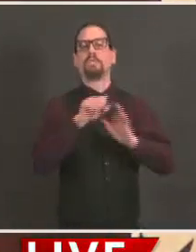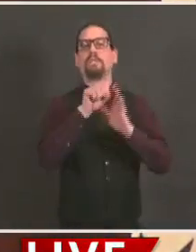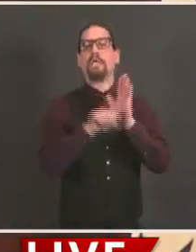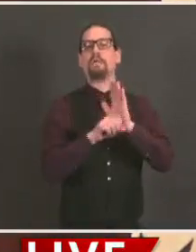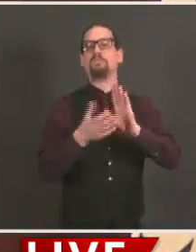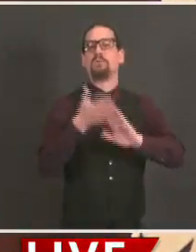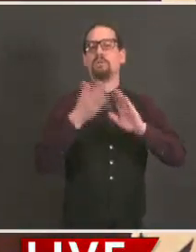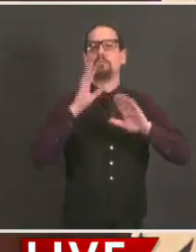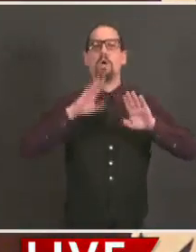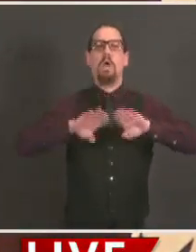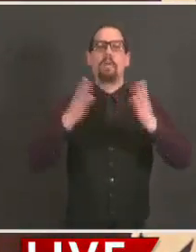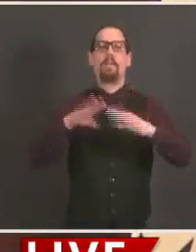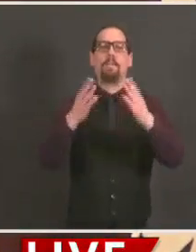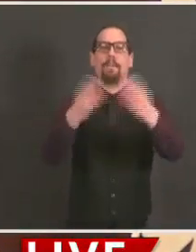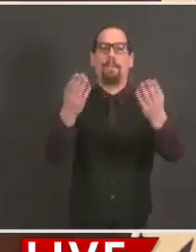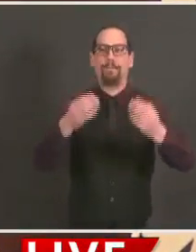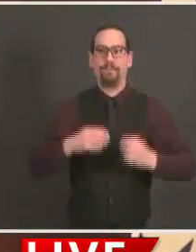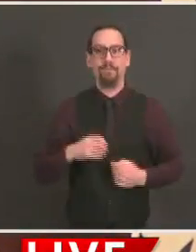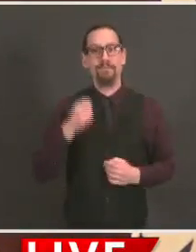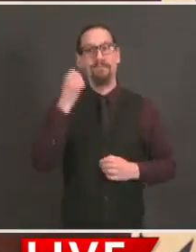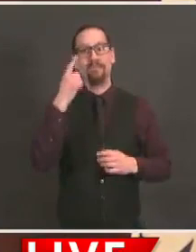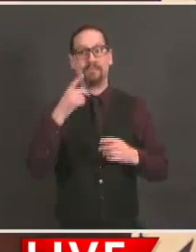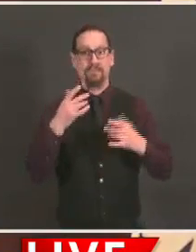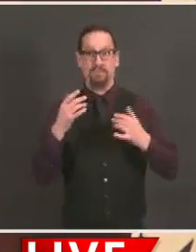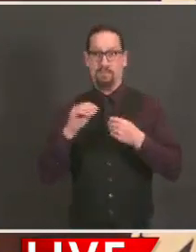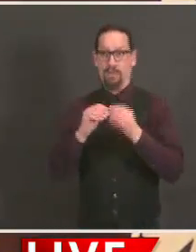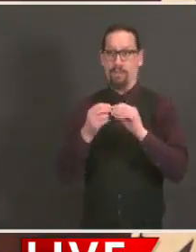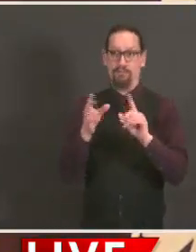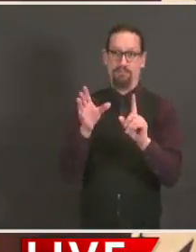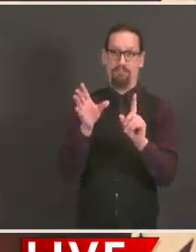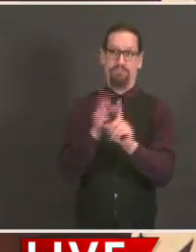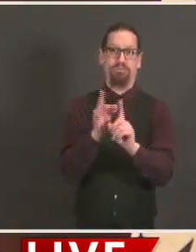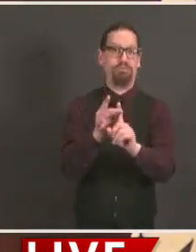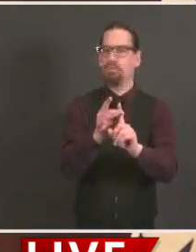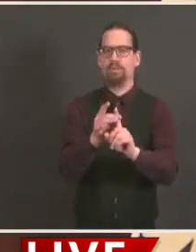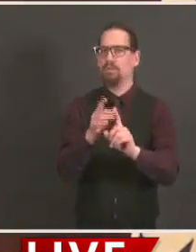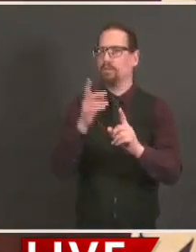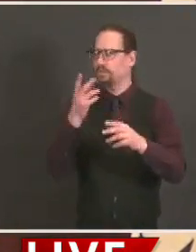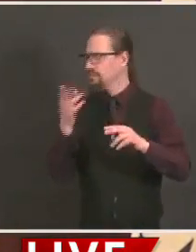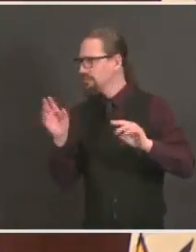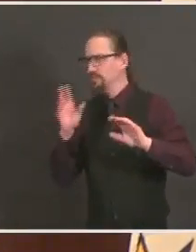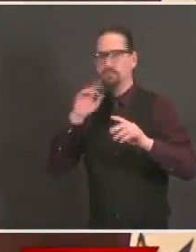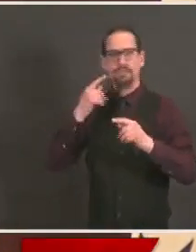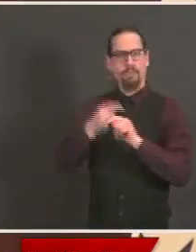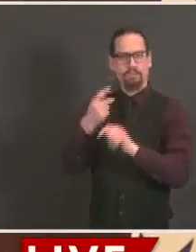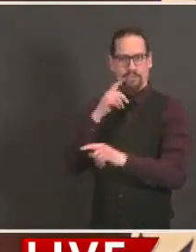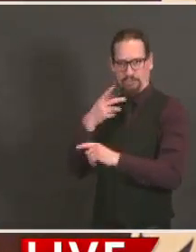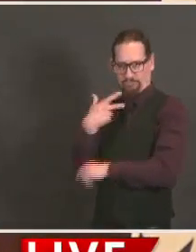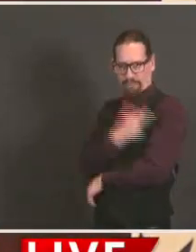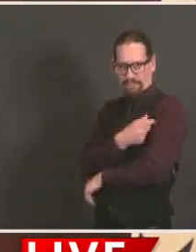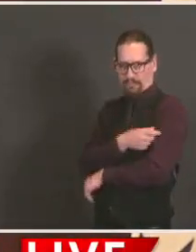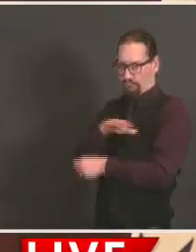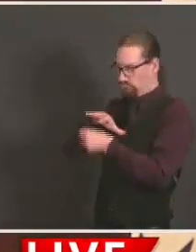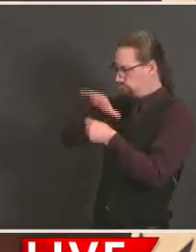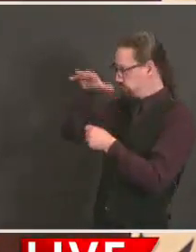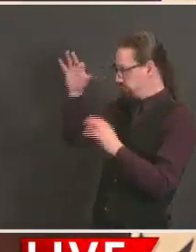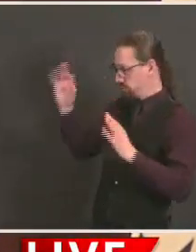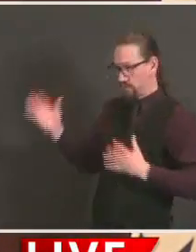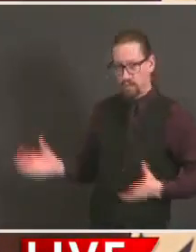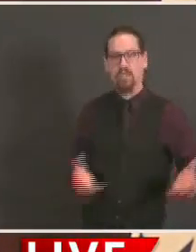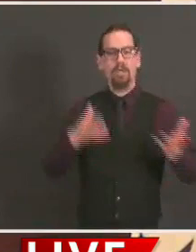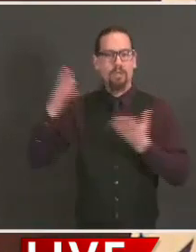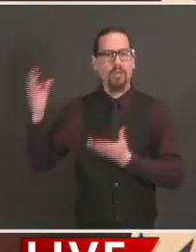welcome that challenge. We expect that people who are 75 years of age and older will be able to